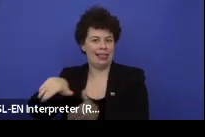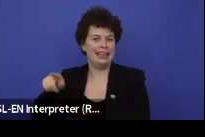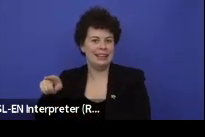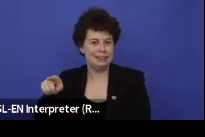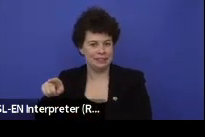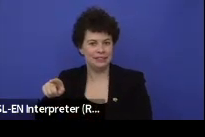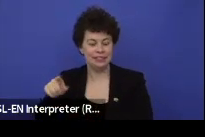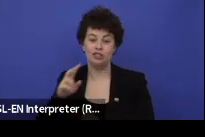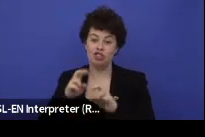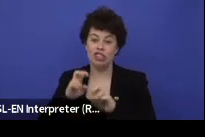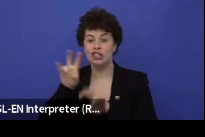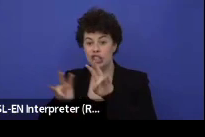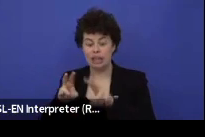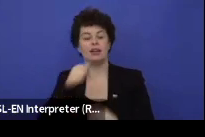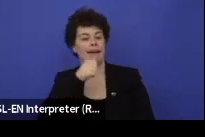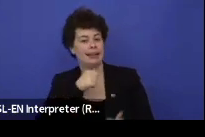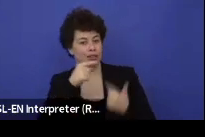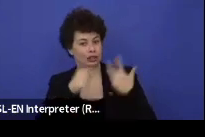research